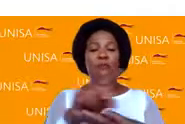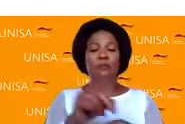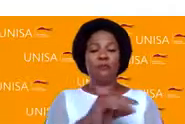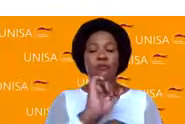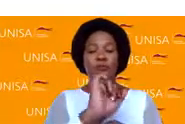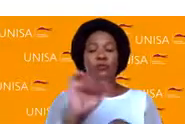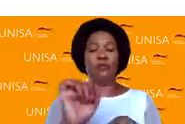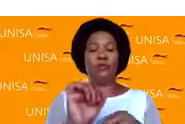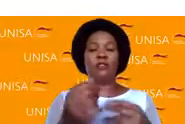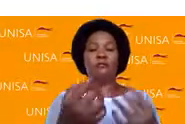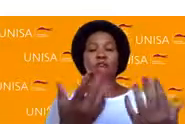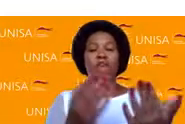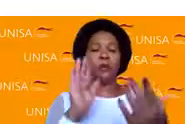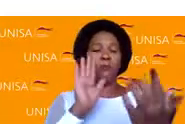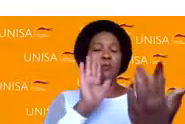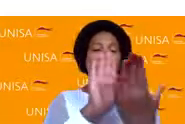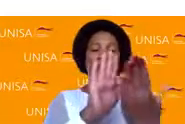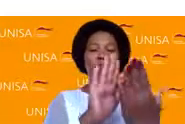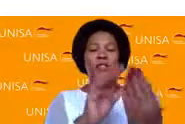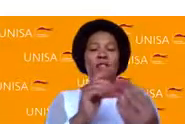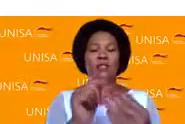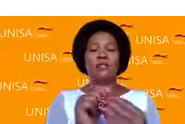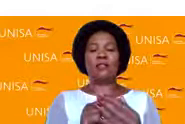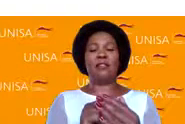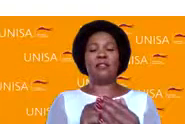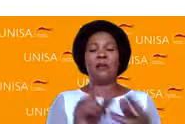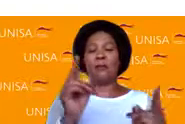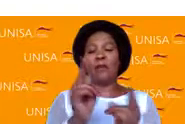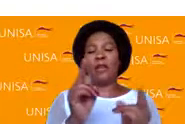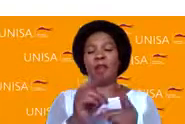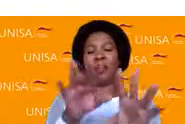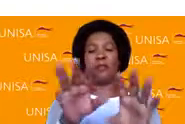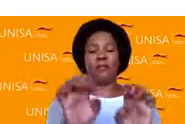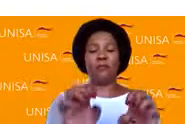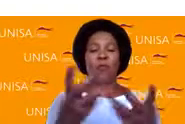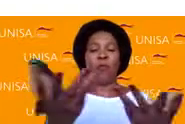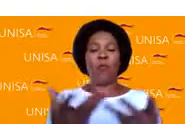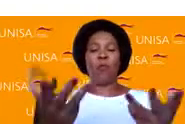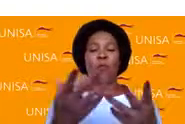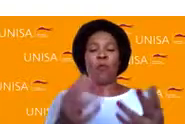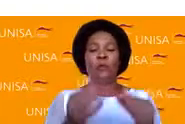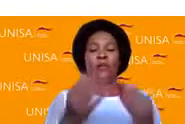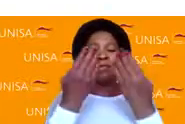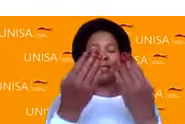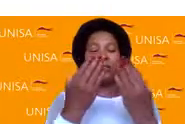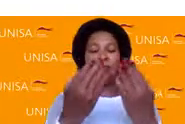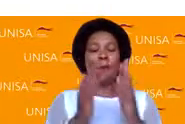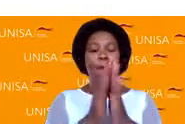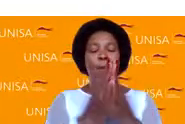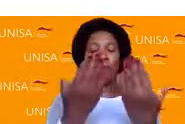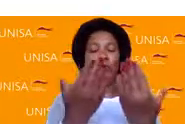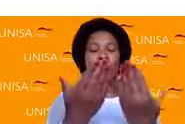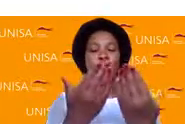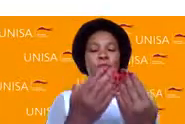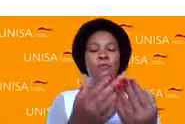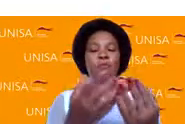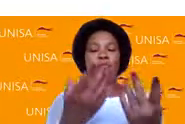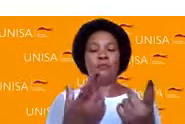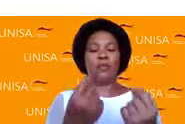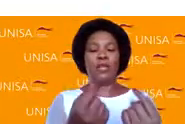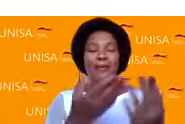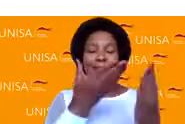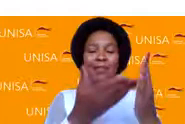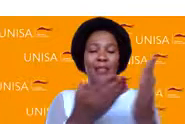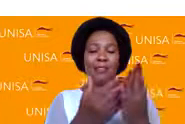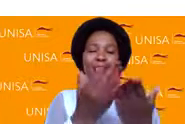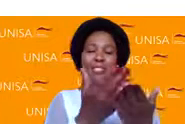almost approach this as a mini exam, where if your study material says you have to have done these chapters to